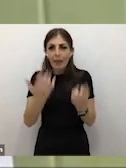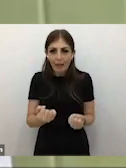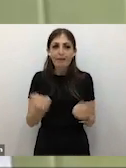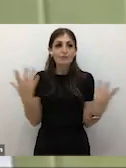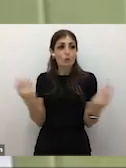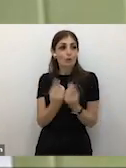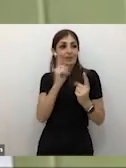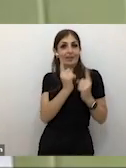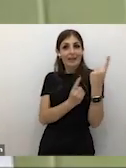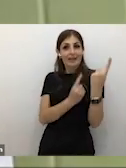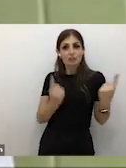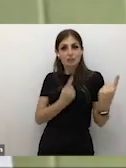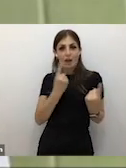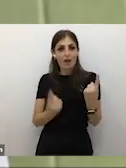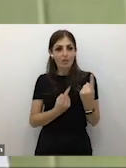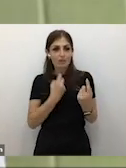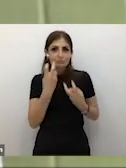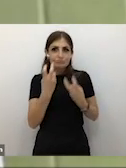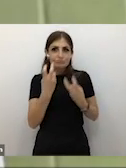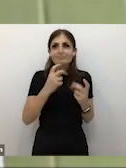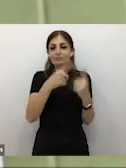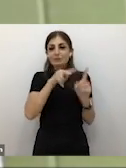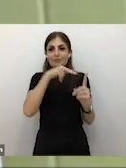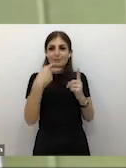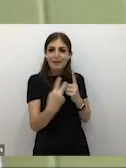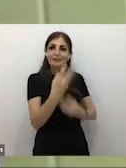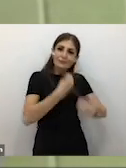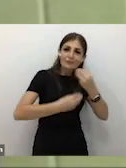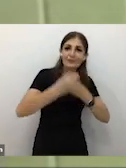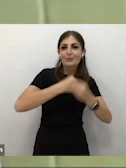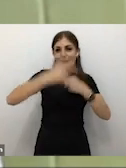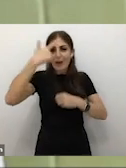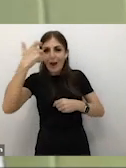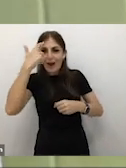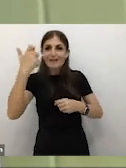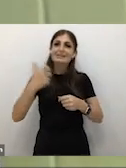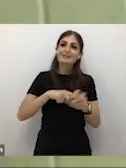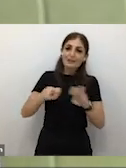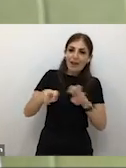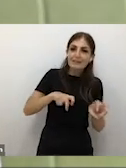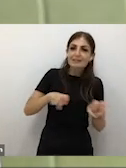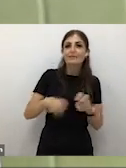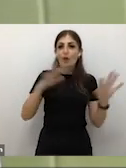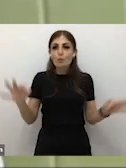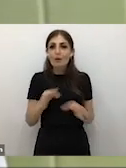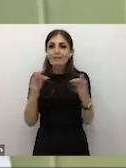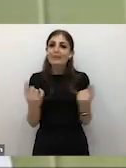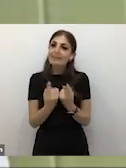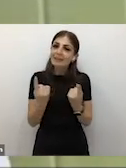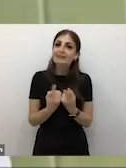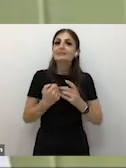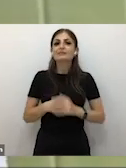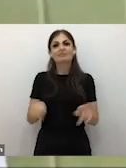exploring perspectives, sparking ideas, sharing meals, doing creative activities like weaving,